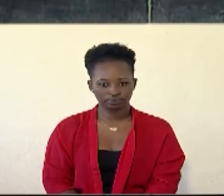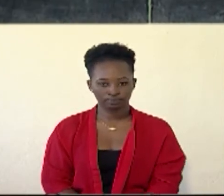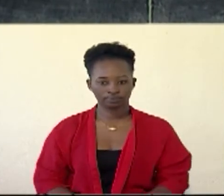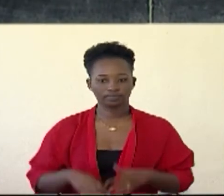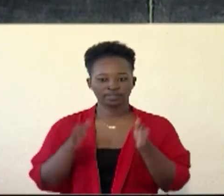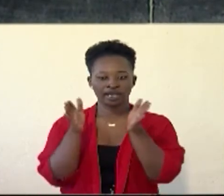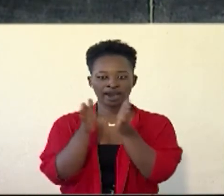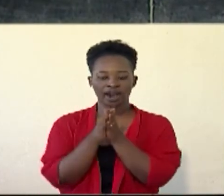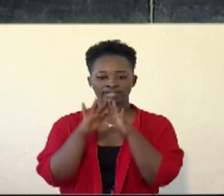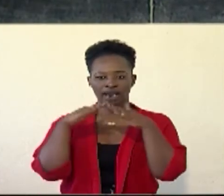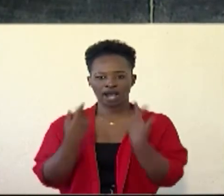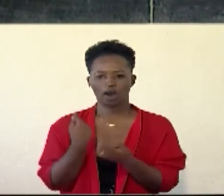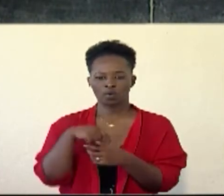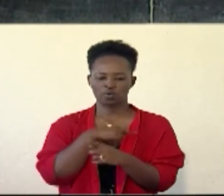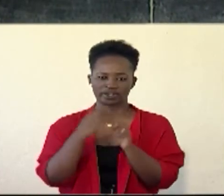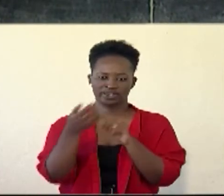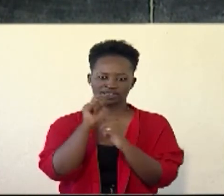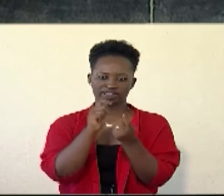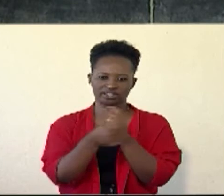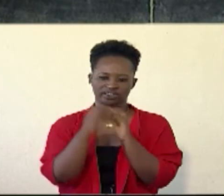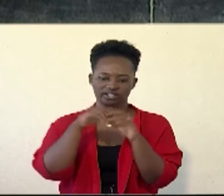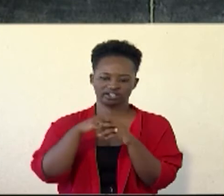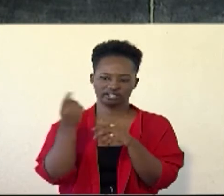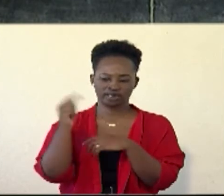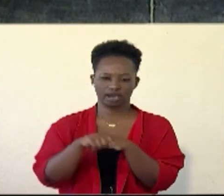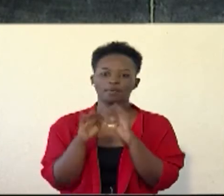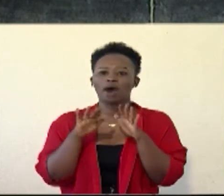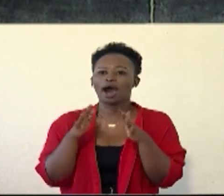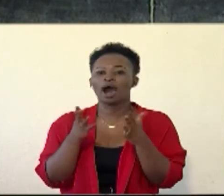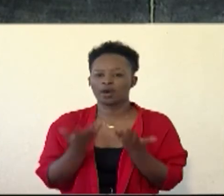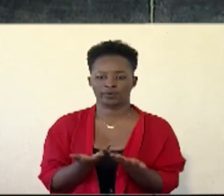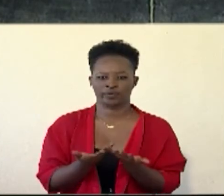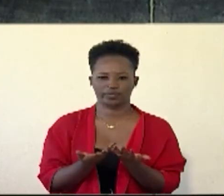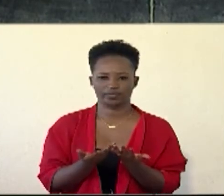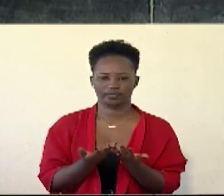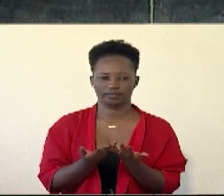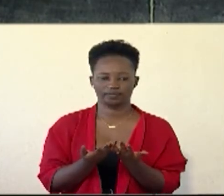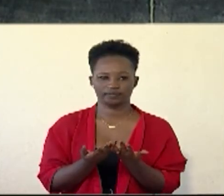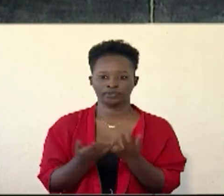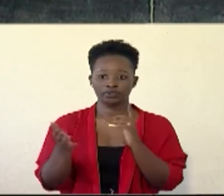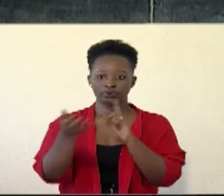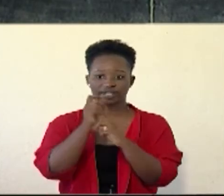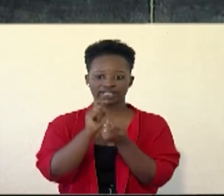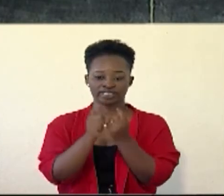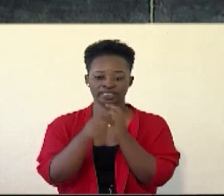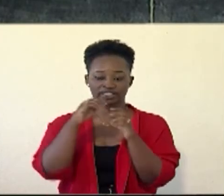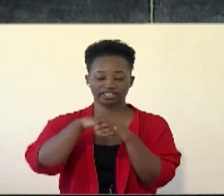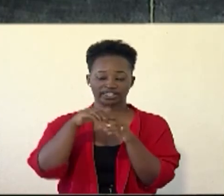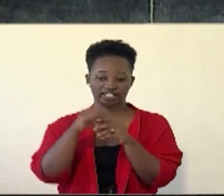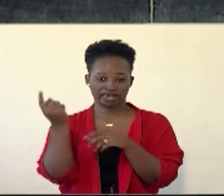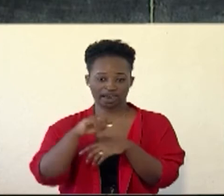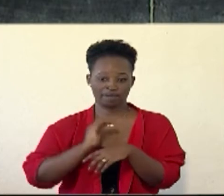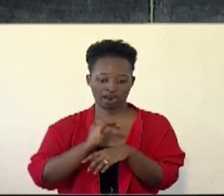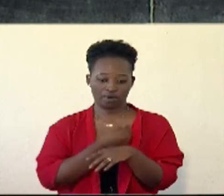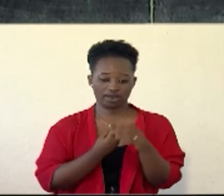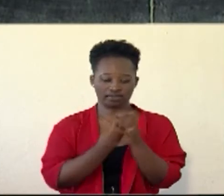And how do we get a change in income, learners? How do we get a change in income? To get the change in income, our